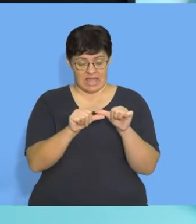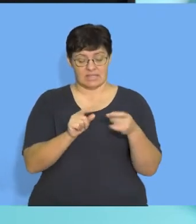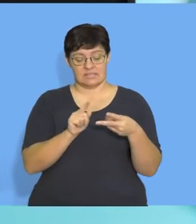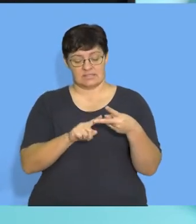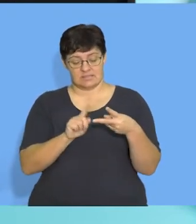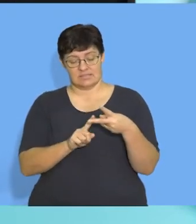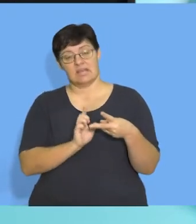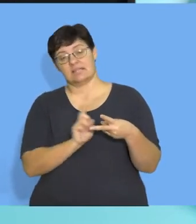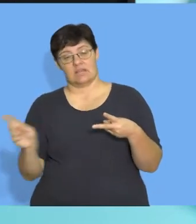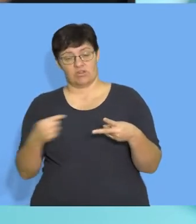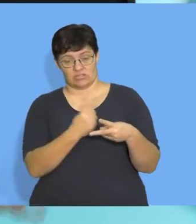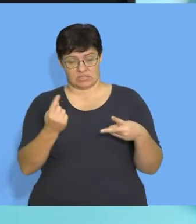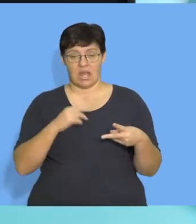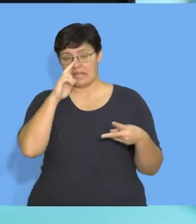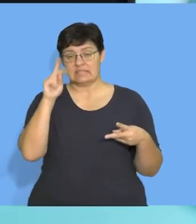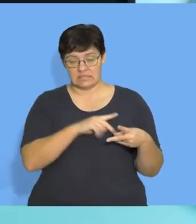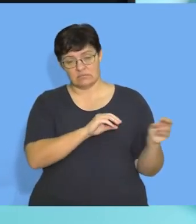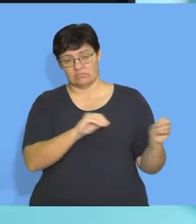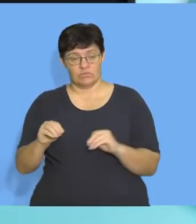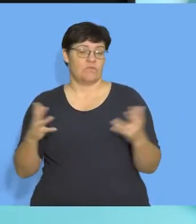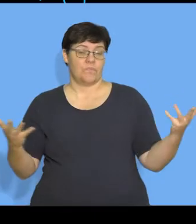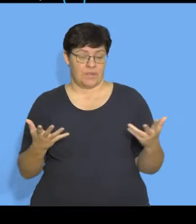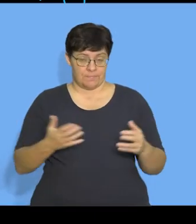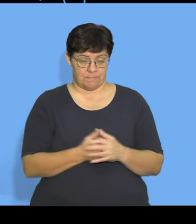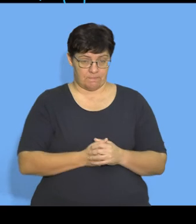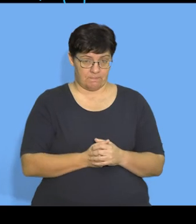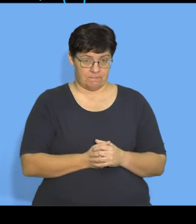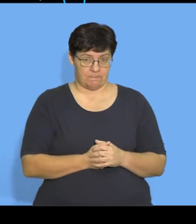I need to know where it's going. Good.